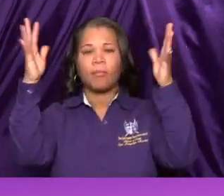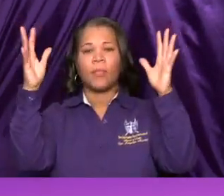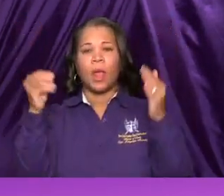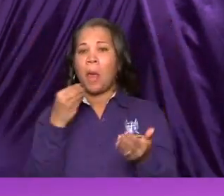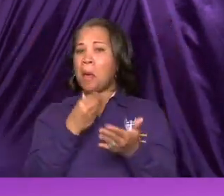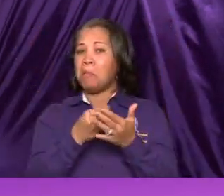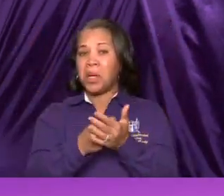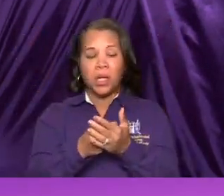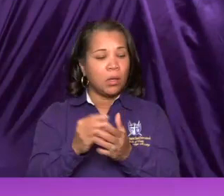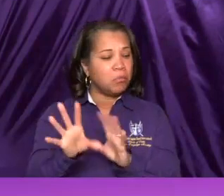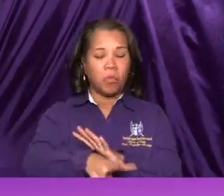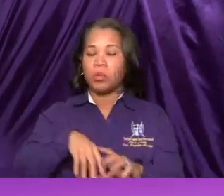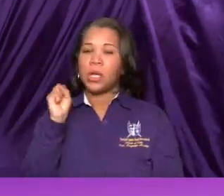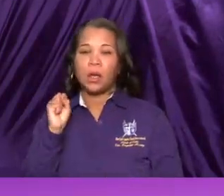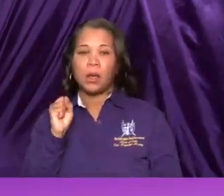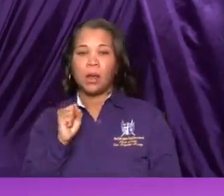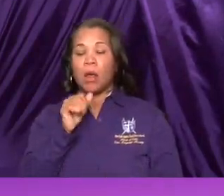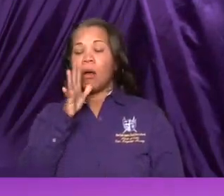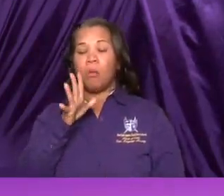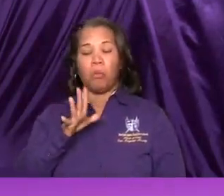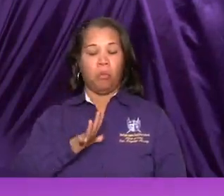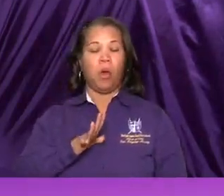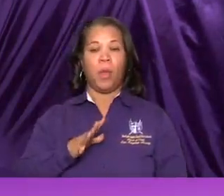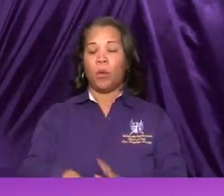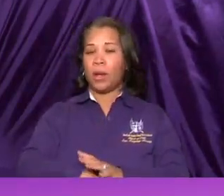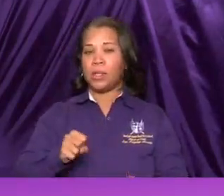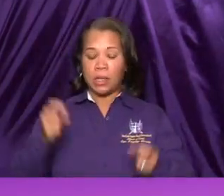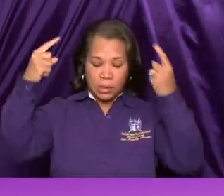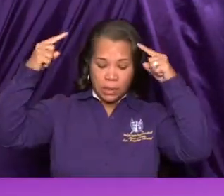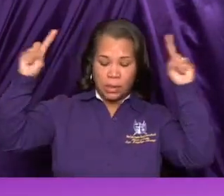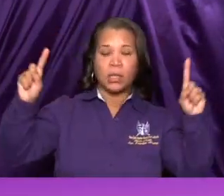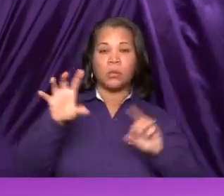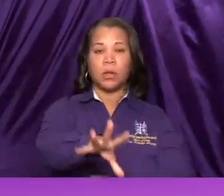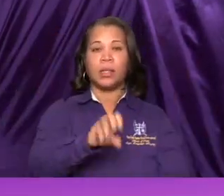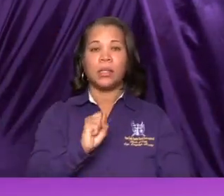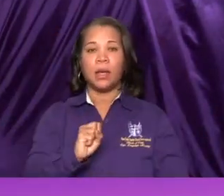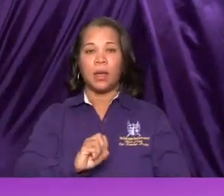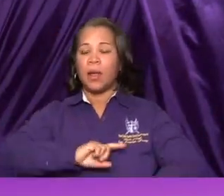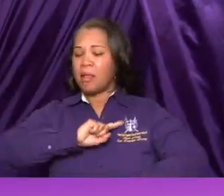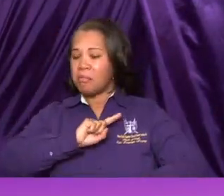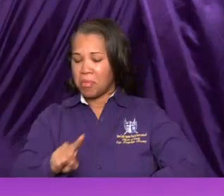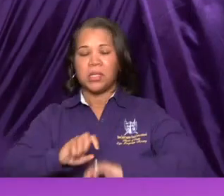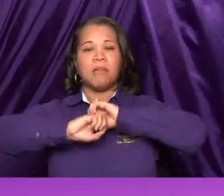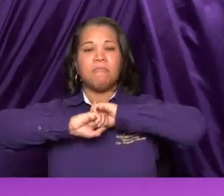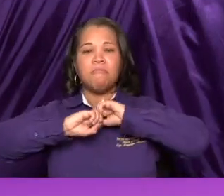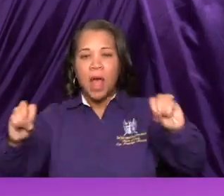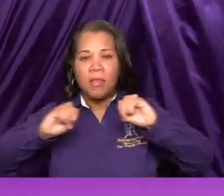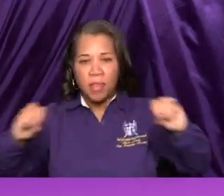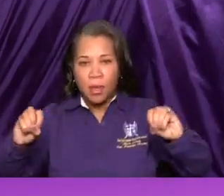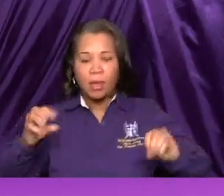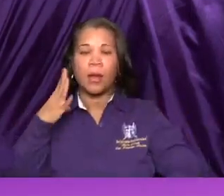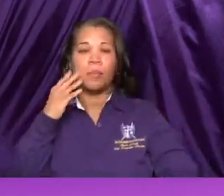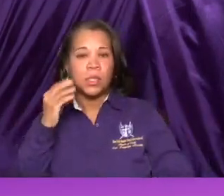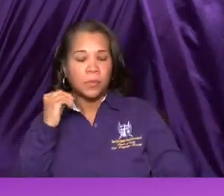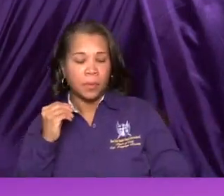Money would not take it. A woman would not take it. Success would not take it. There is nothing I'm going through that would